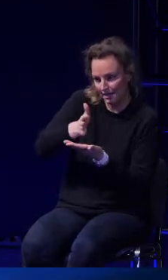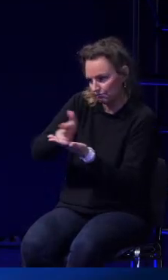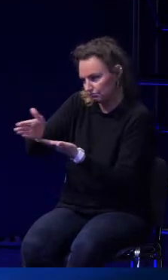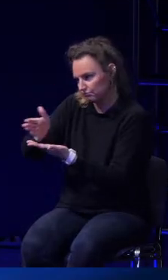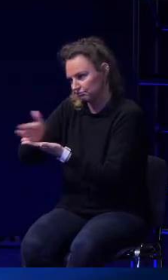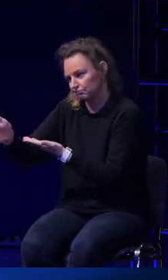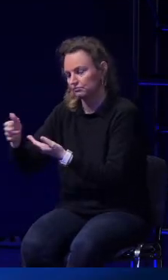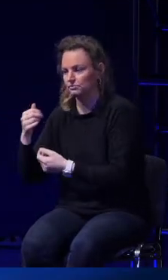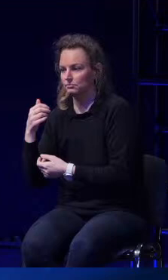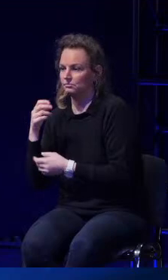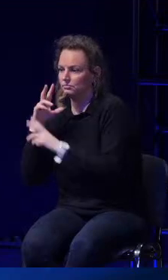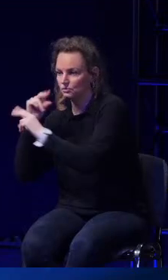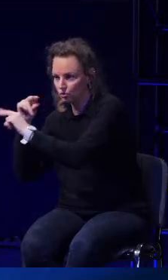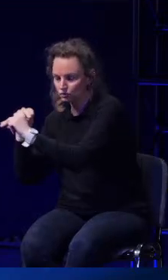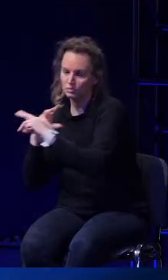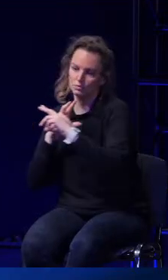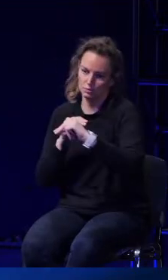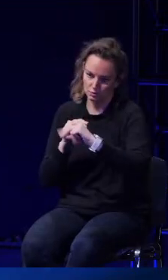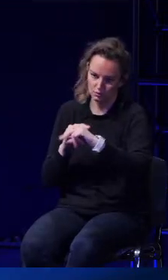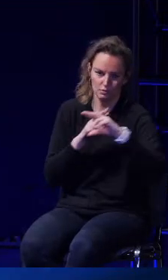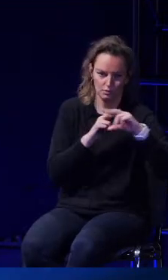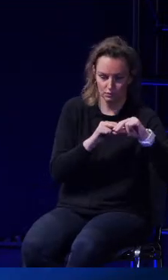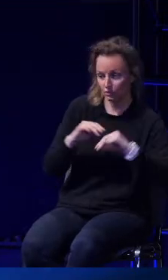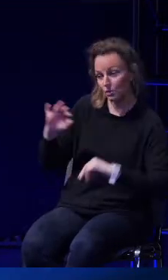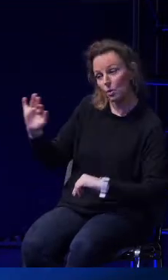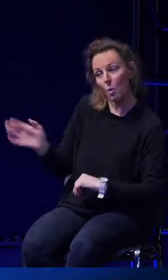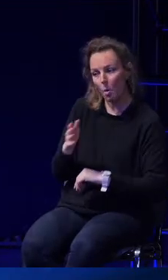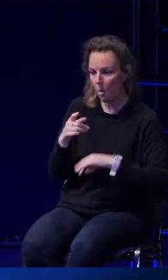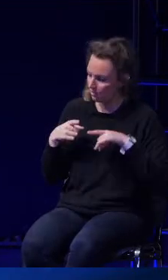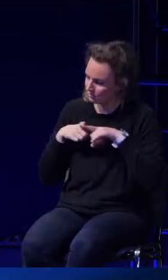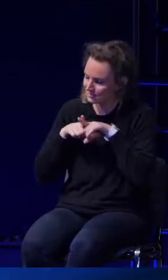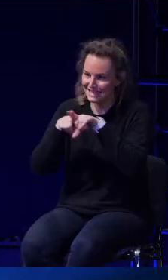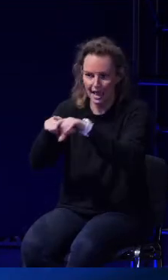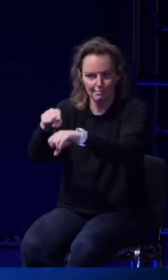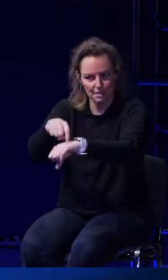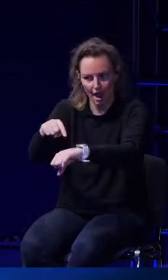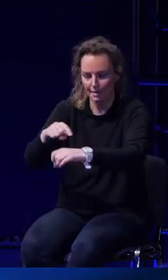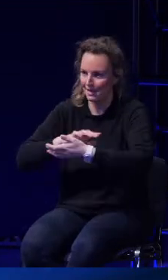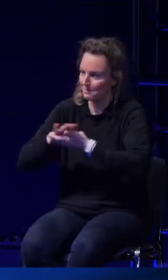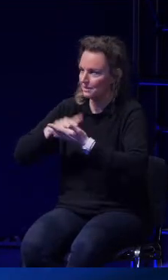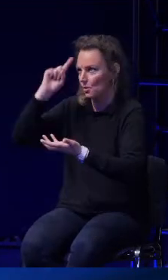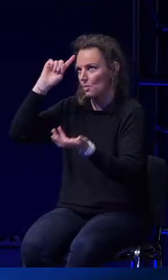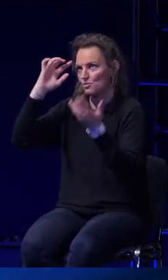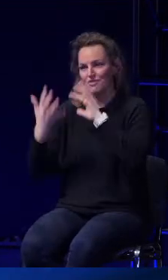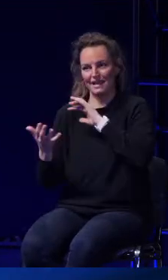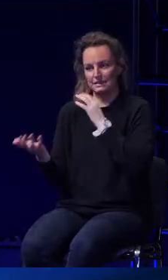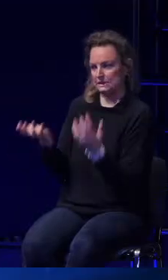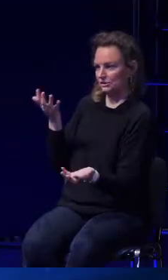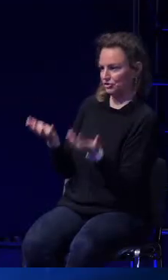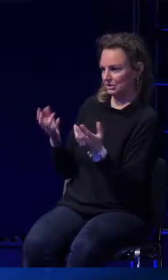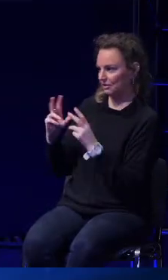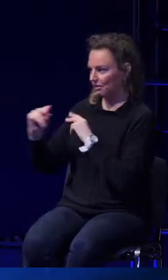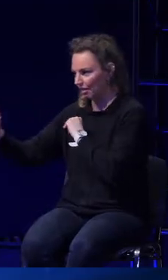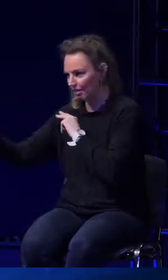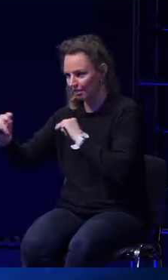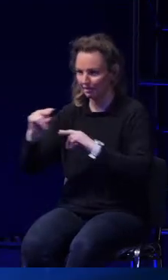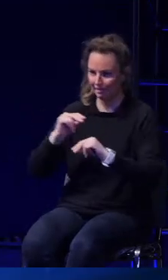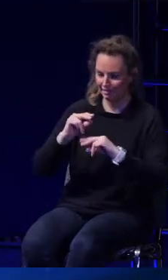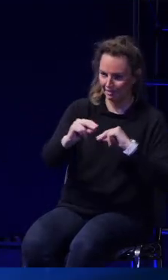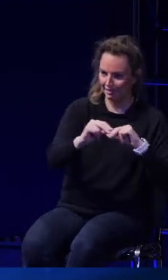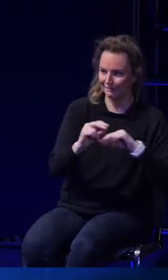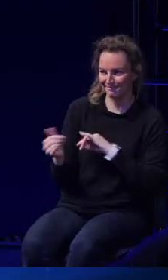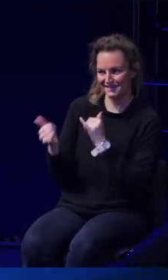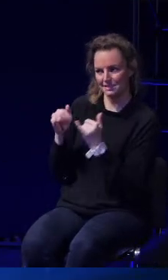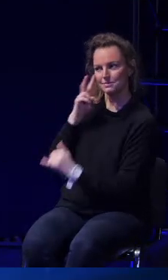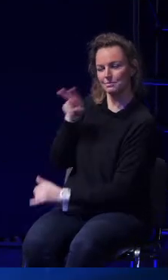them. All three channels are operating exactly the same time. It drove me absolutely crazy. Sometimes I'd see Chris across the set just